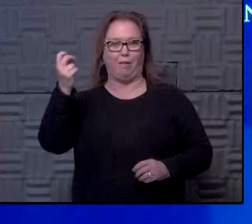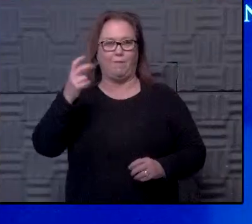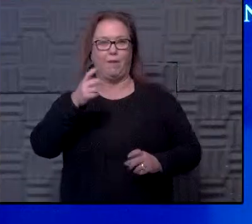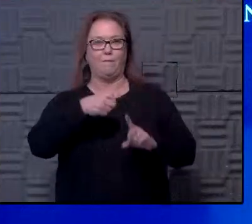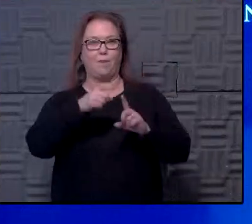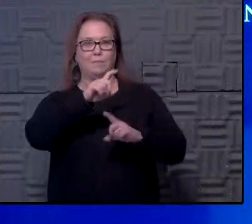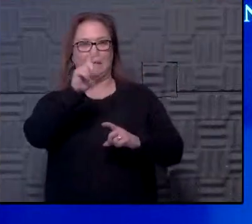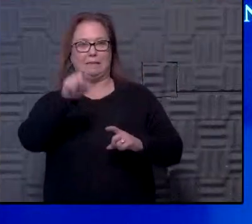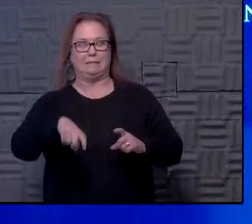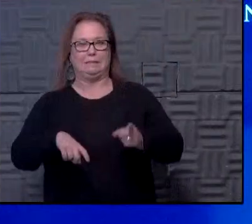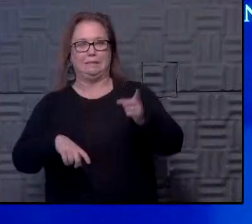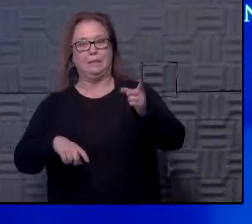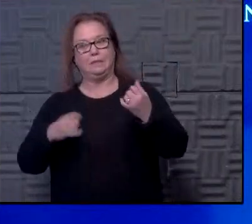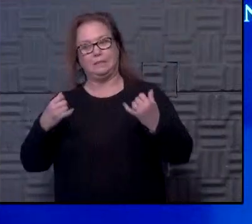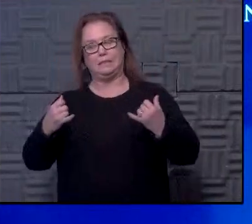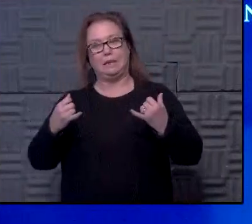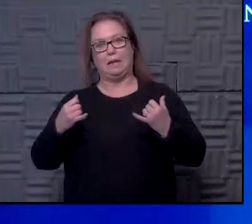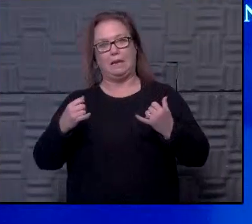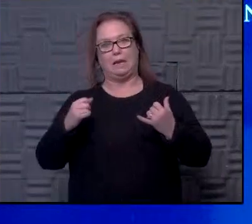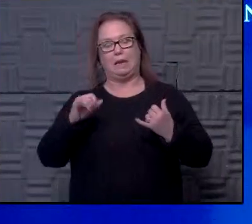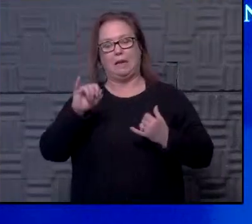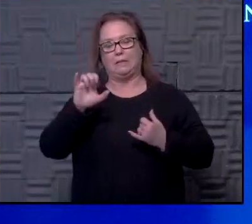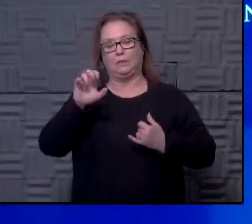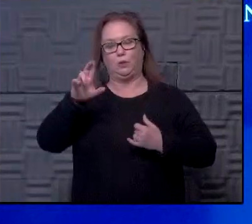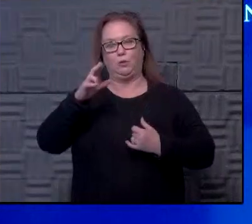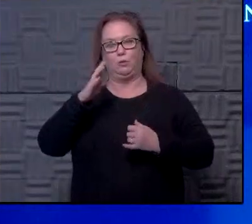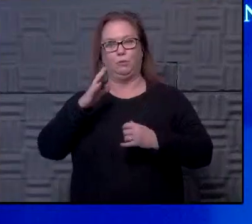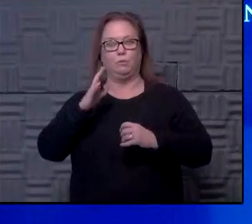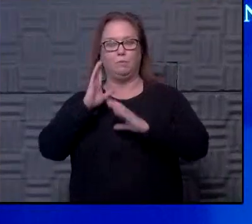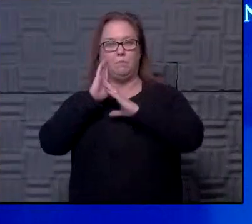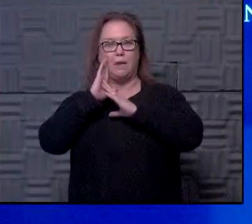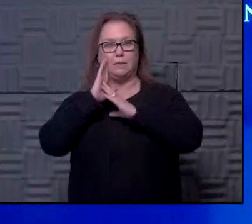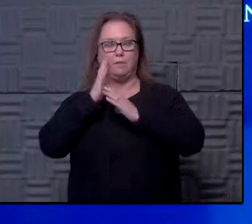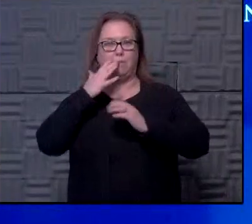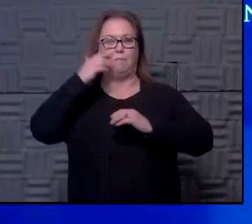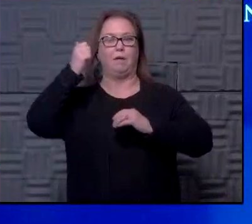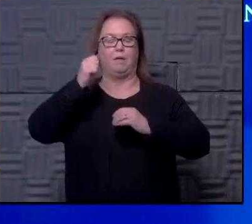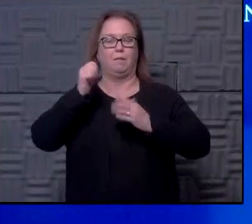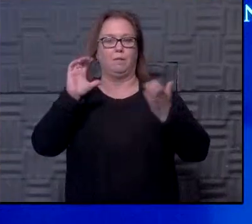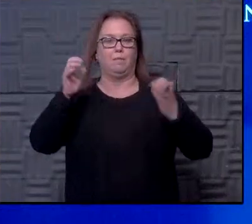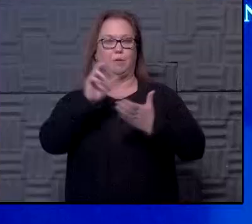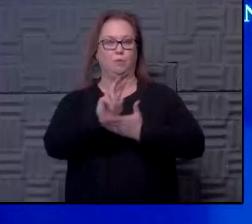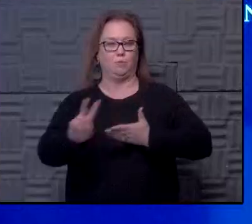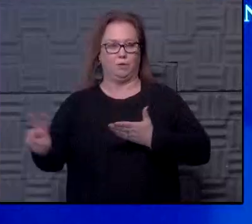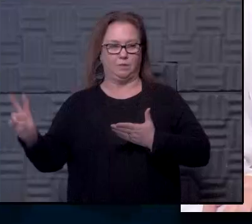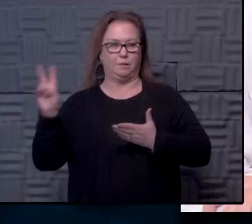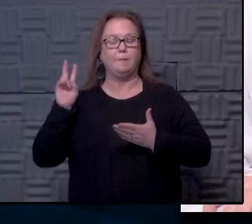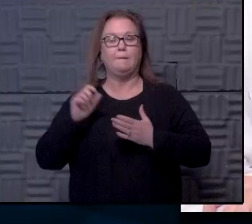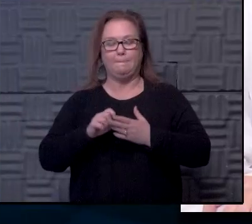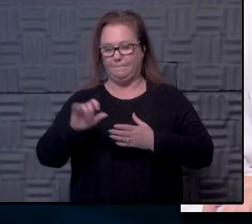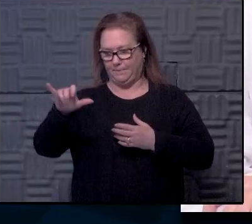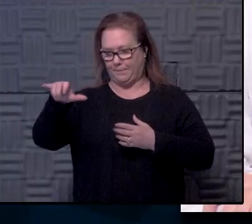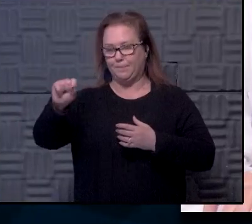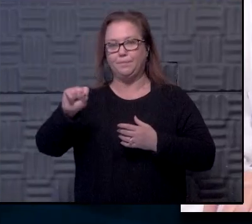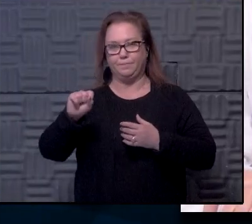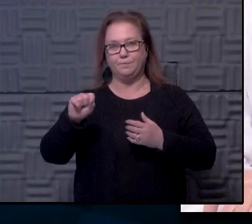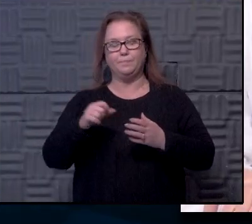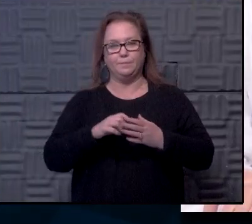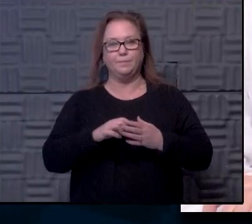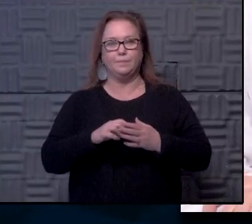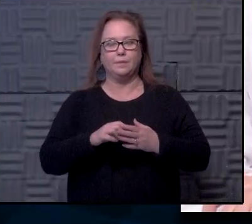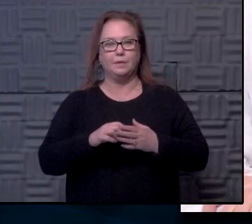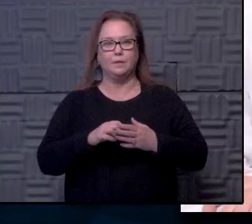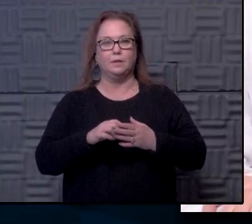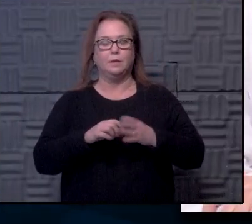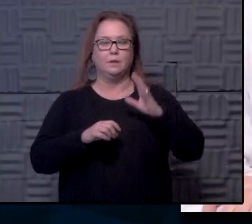And I mean, today our ICU beds are a little better than they had been 2 weeks ago. They are. We've actually been playing this